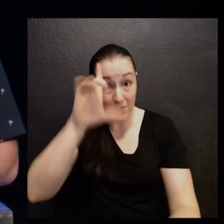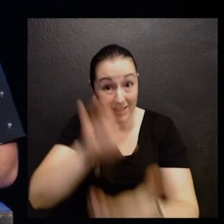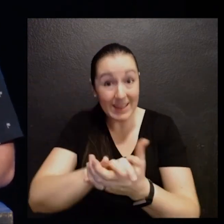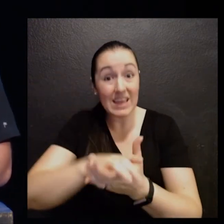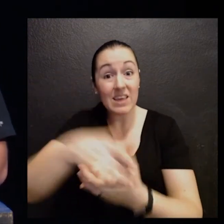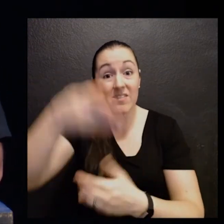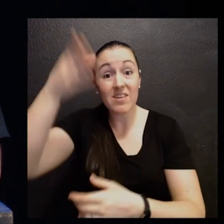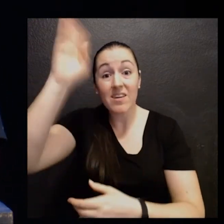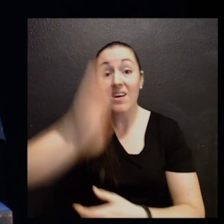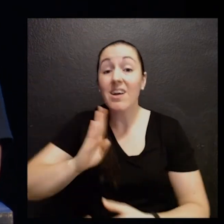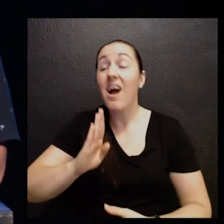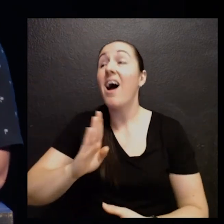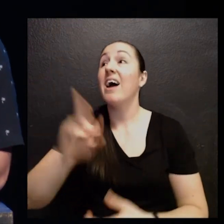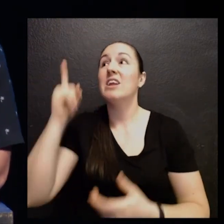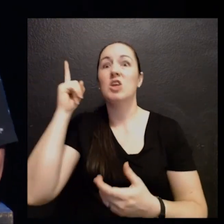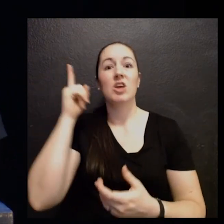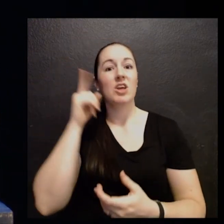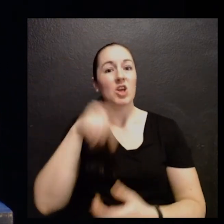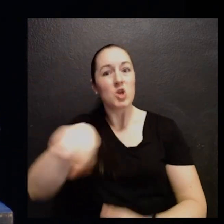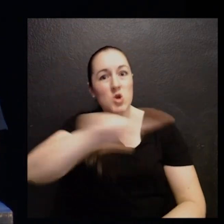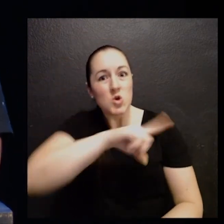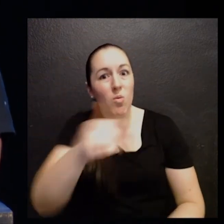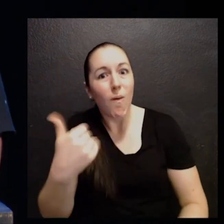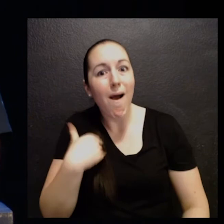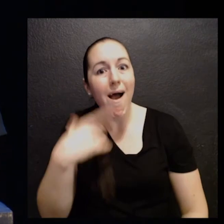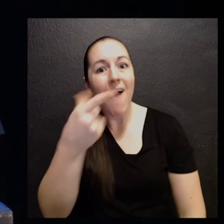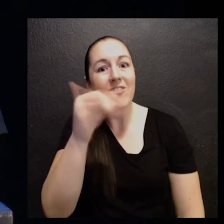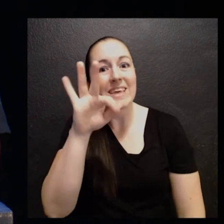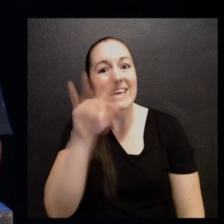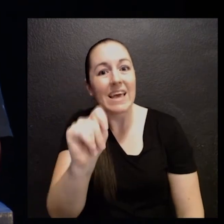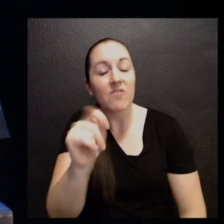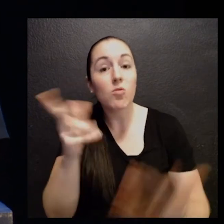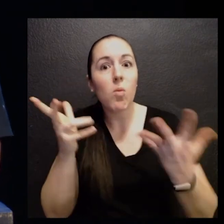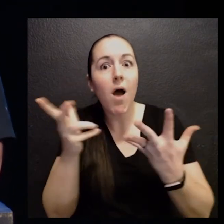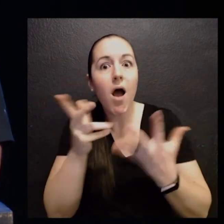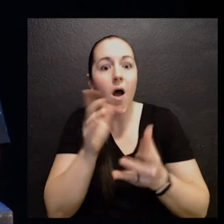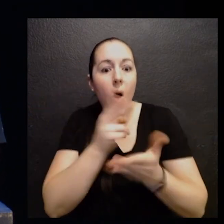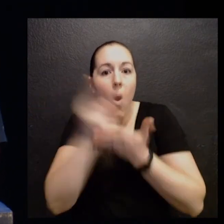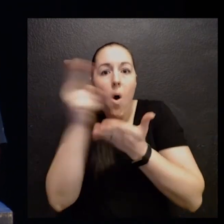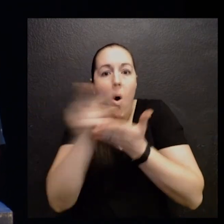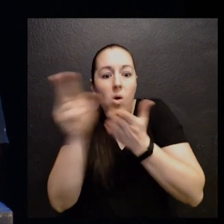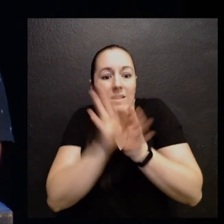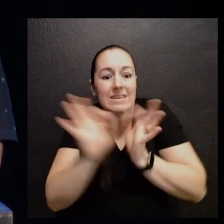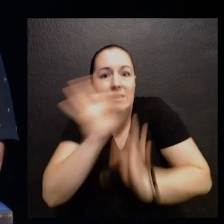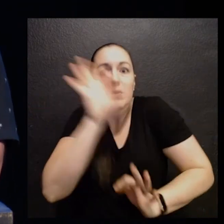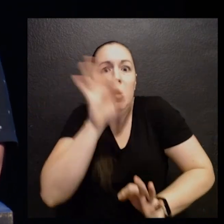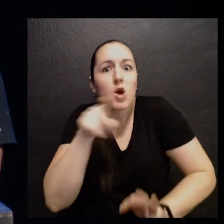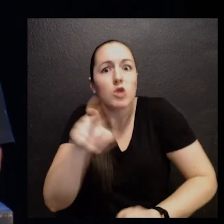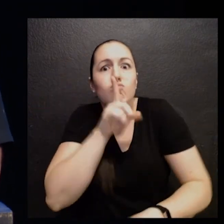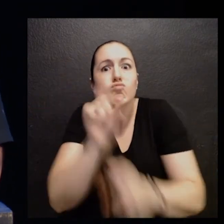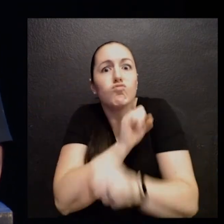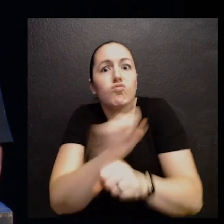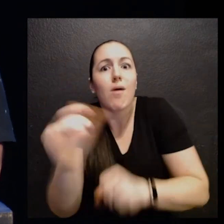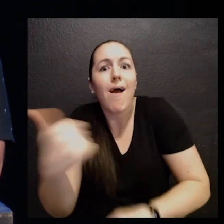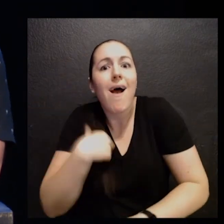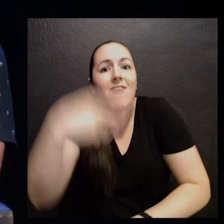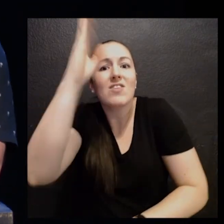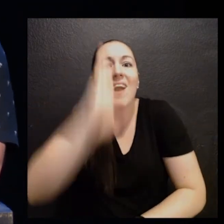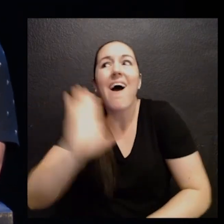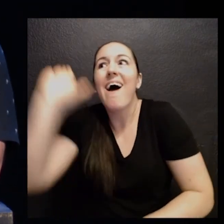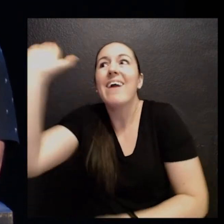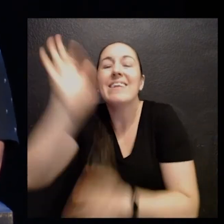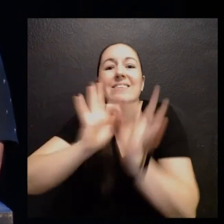gift of the Holy Spirit. See, we have the very real and tangible and actual presence of God dwelling within